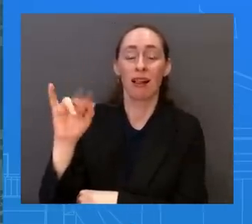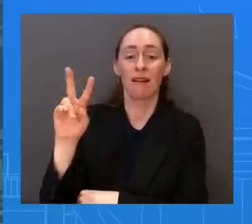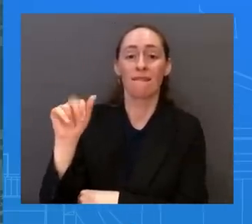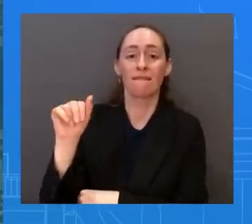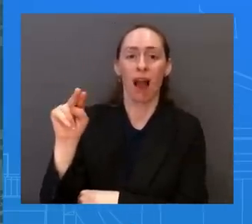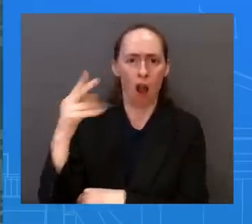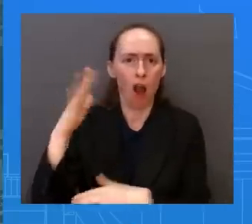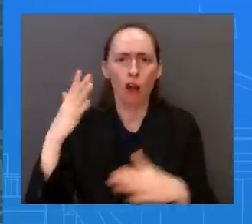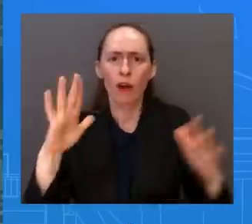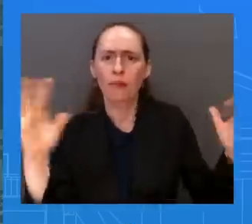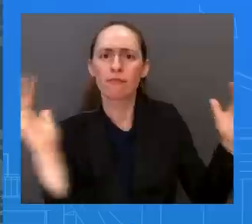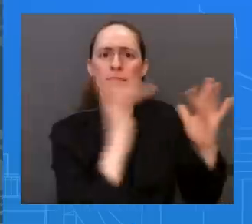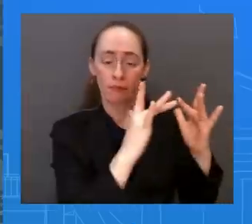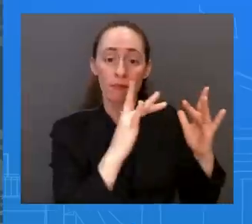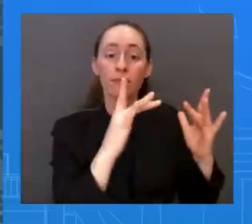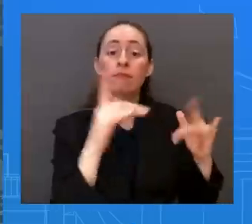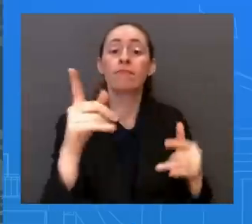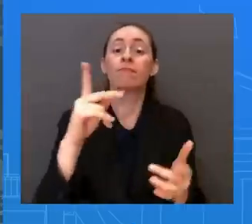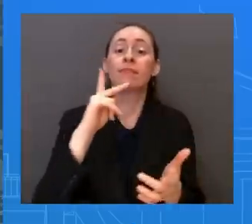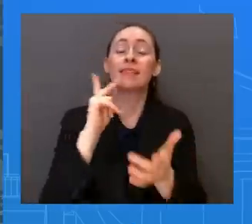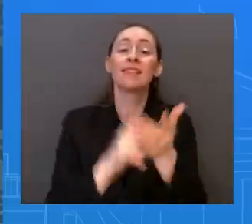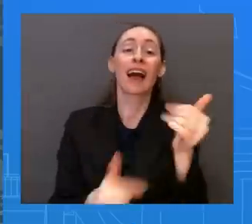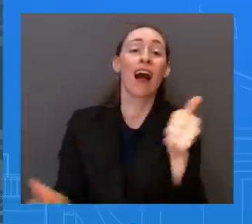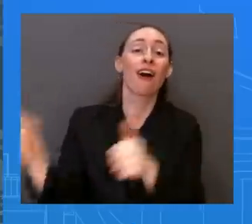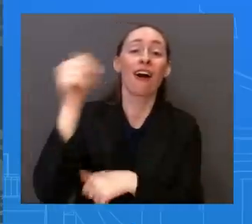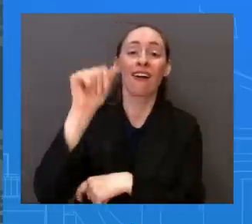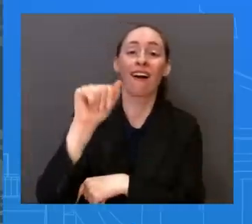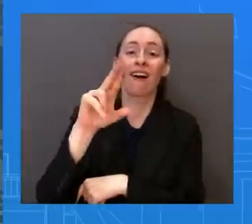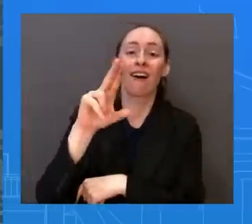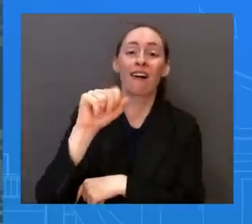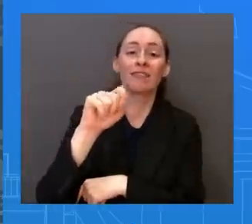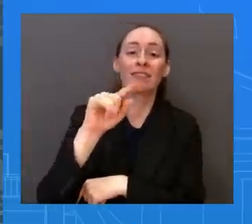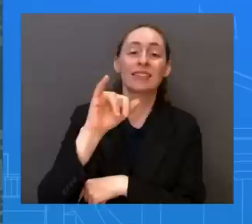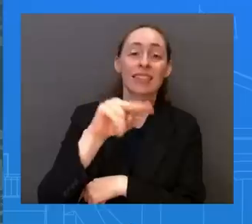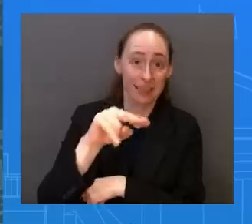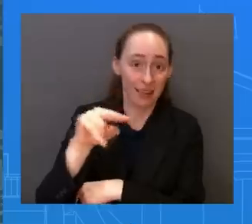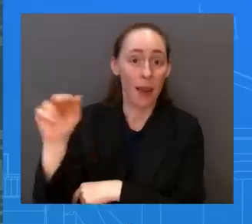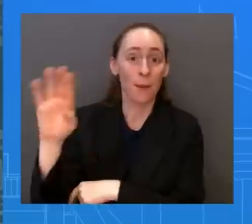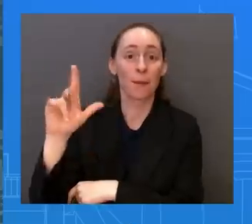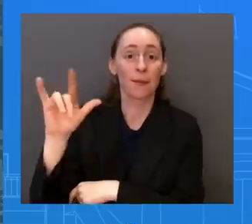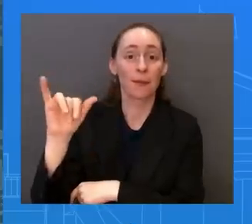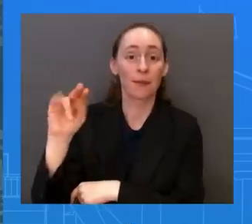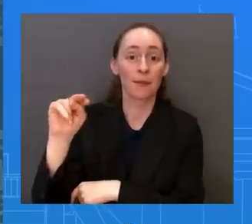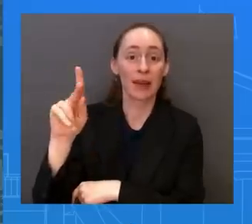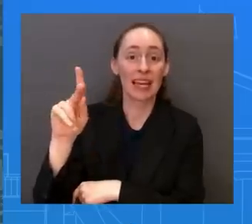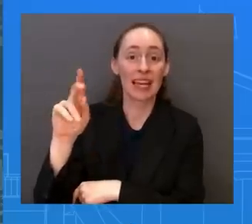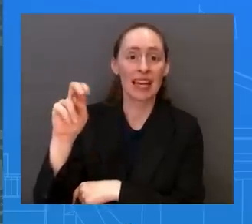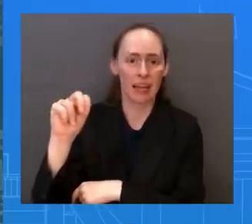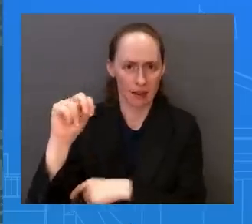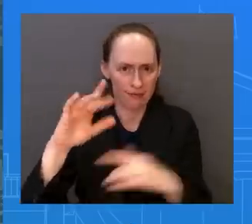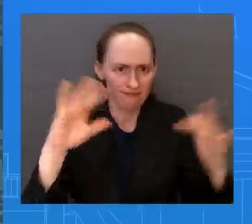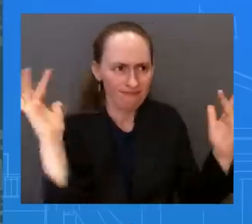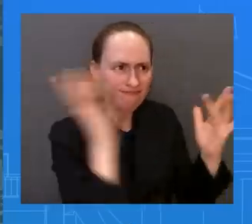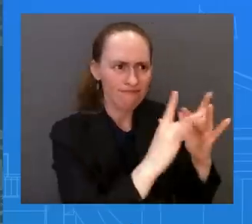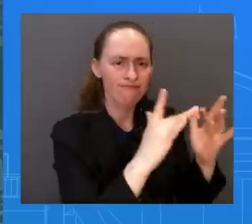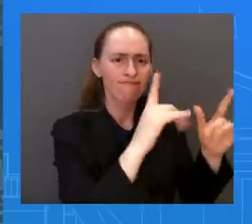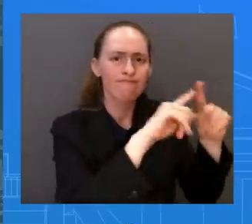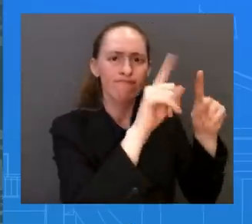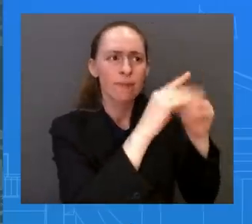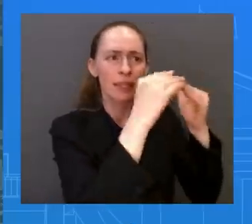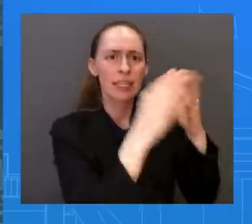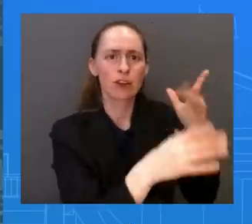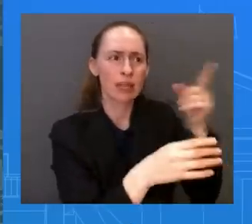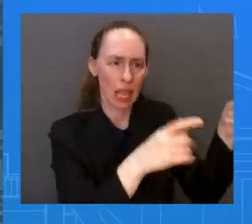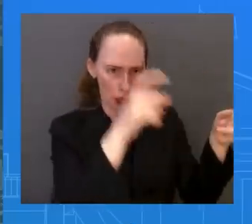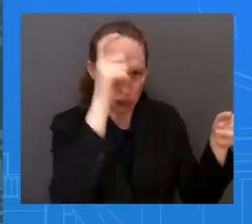their counterparts today. USAID is also coordinating with their Turkish counterparts on traditional assistance. I just wanted to let you know, we just found